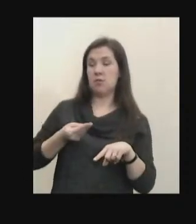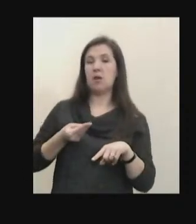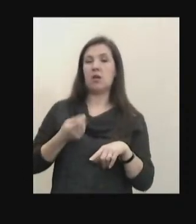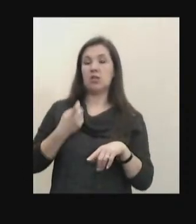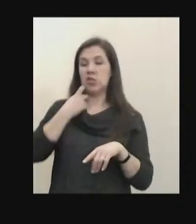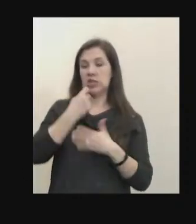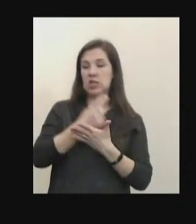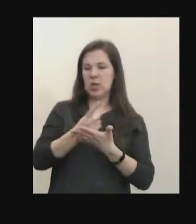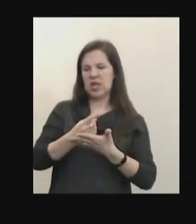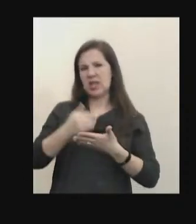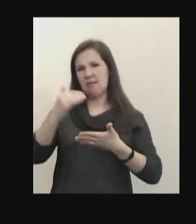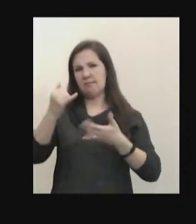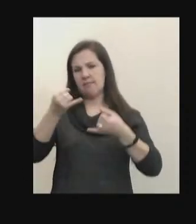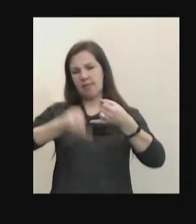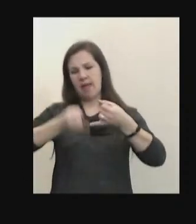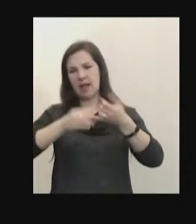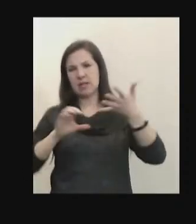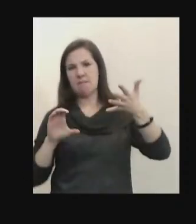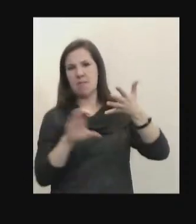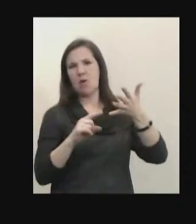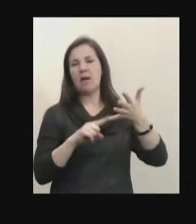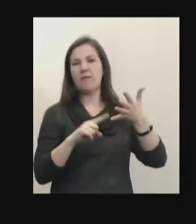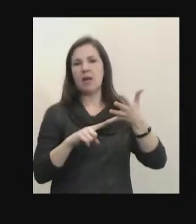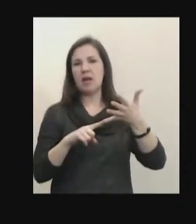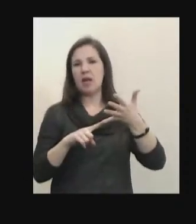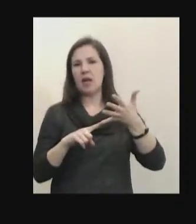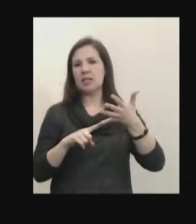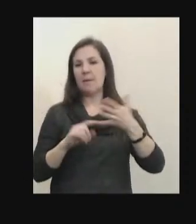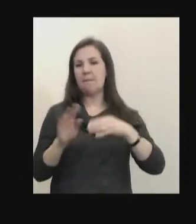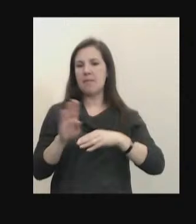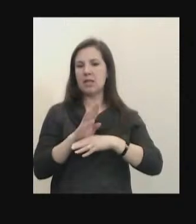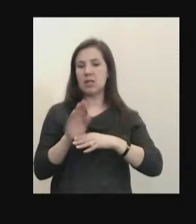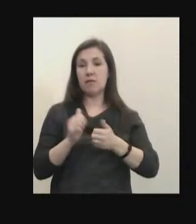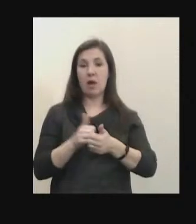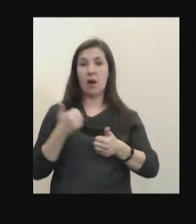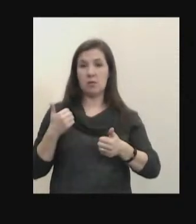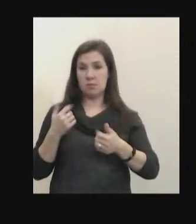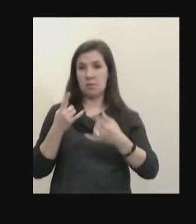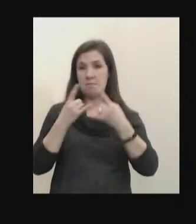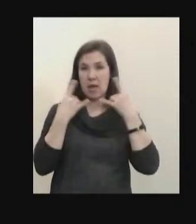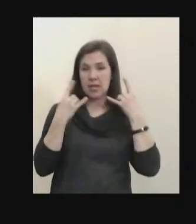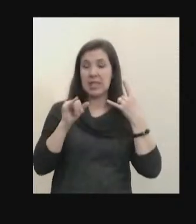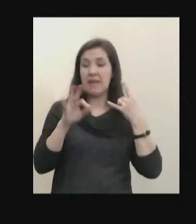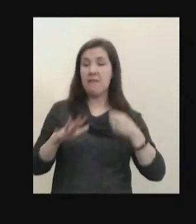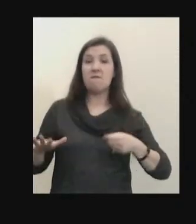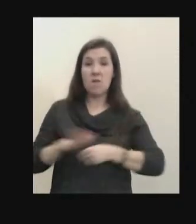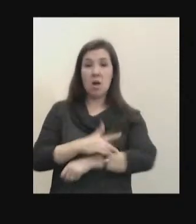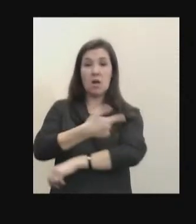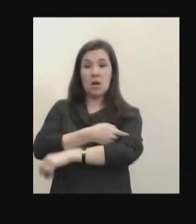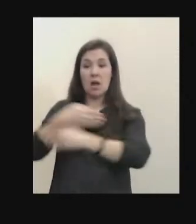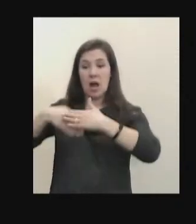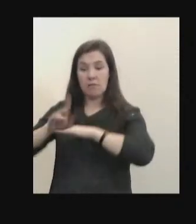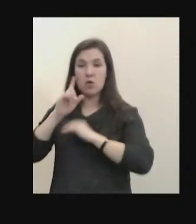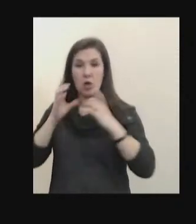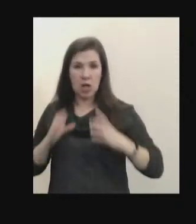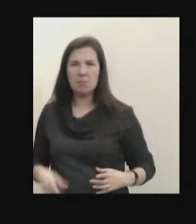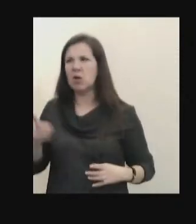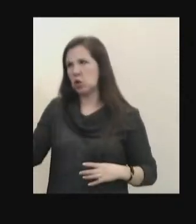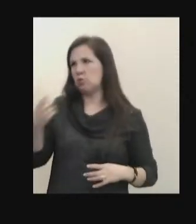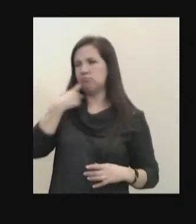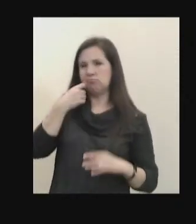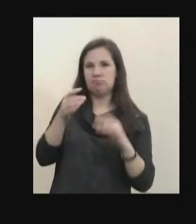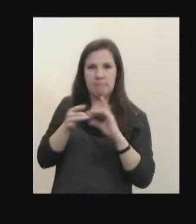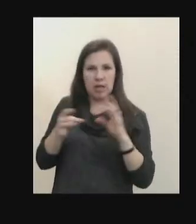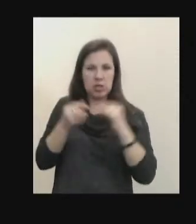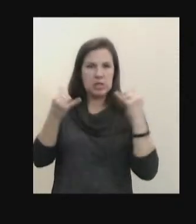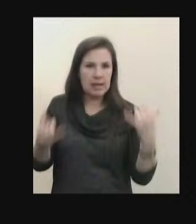businesses an out of masking if they go to a full vaccine-only entry for customers, which you have already mentioned here today